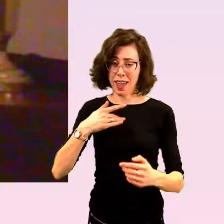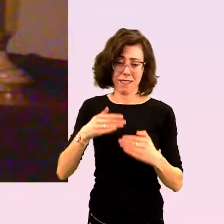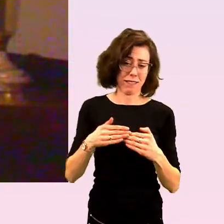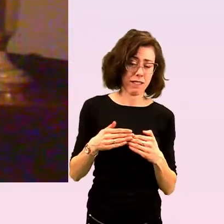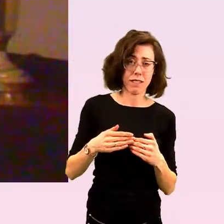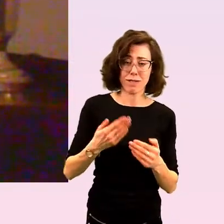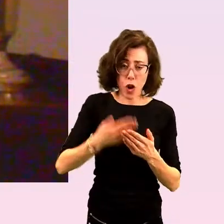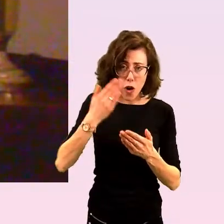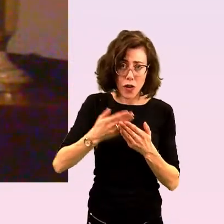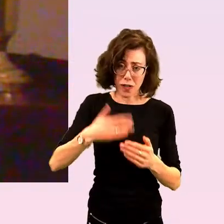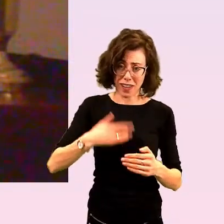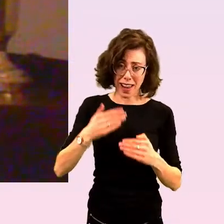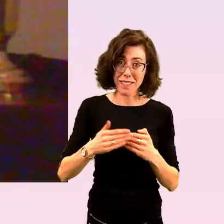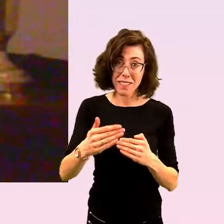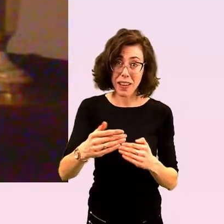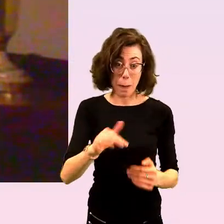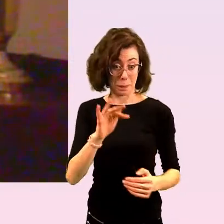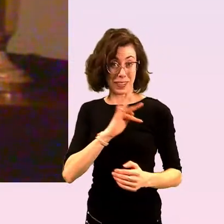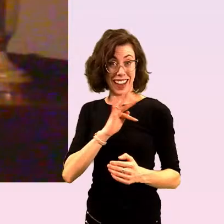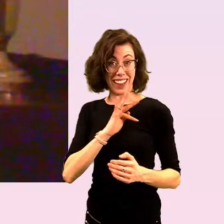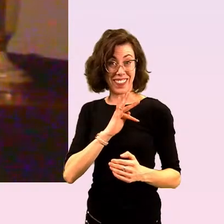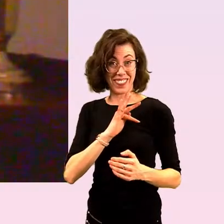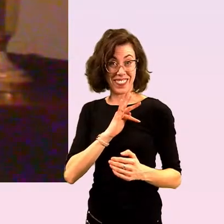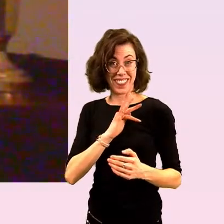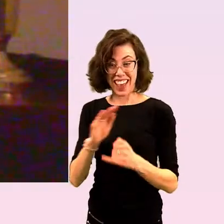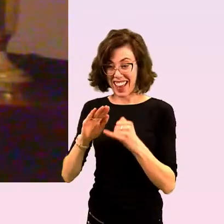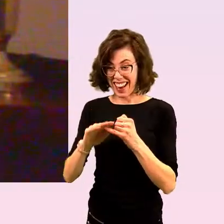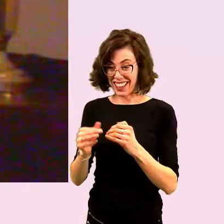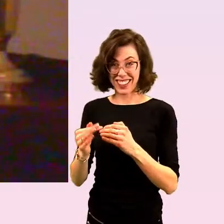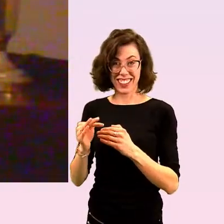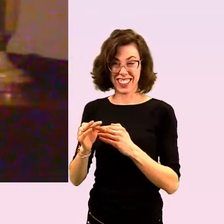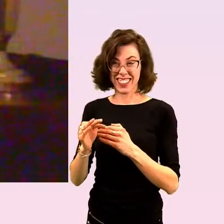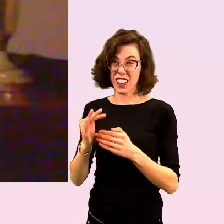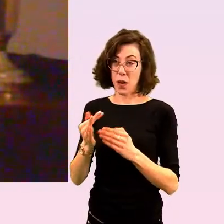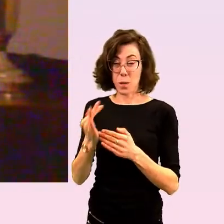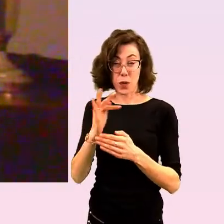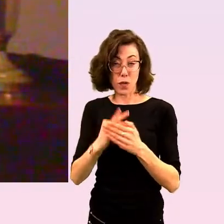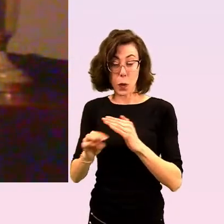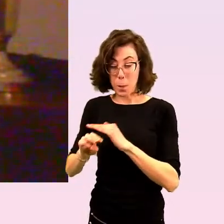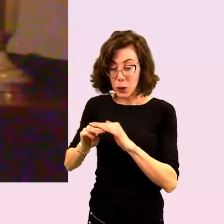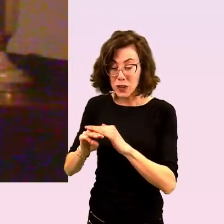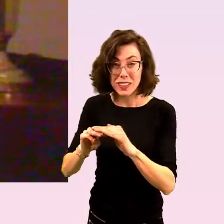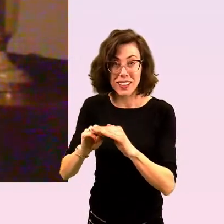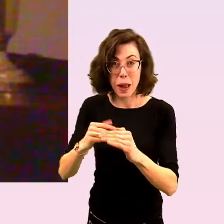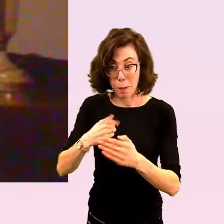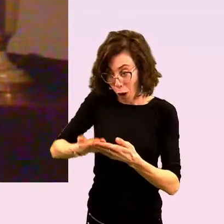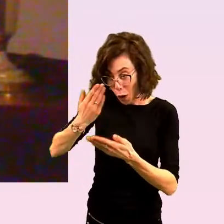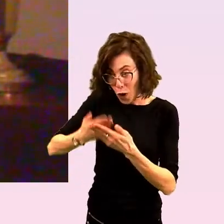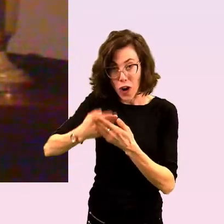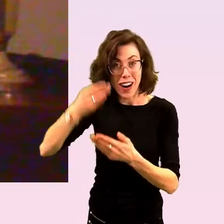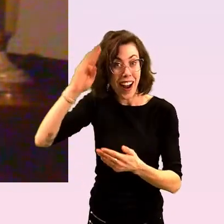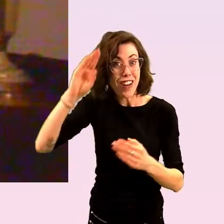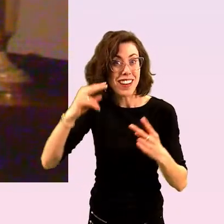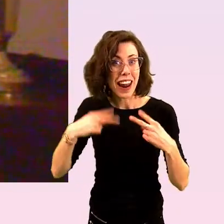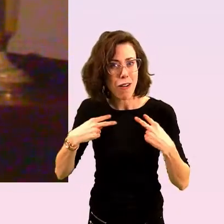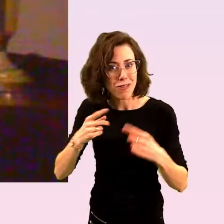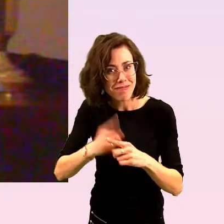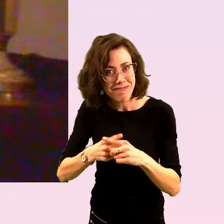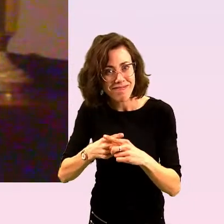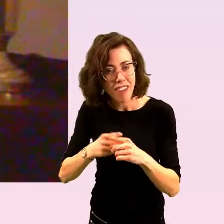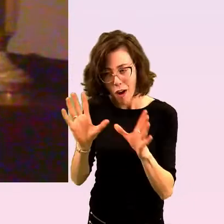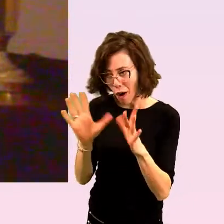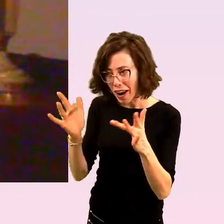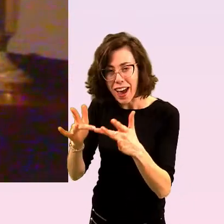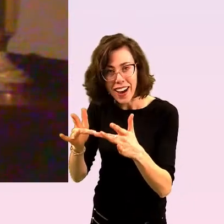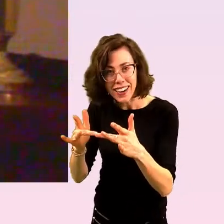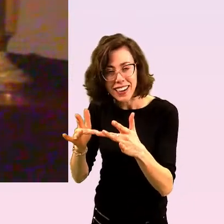to my Irish, for example, and I spent Saturday afternoons for 2 hours on an online Irish class. And if I ask myself honestly, would I have done